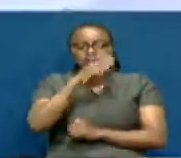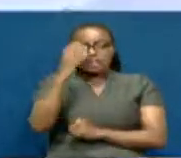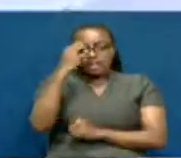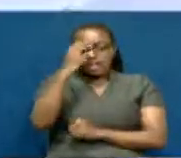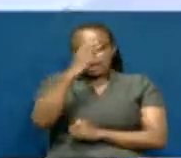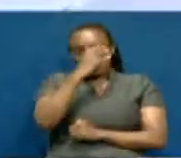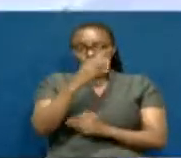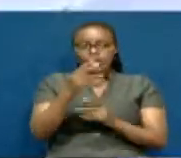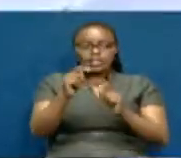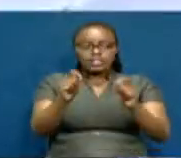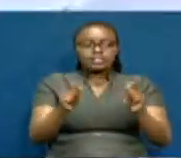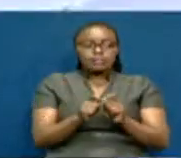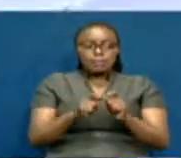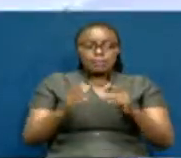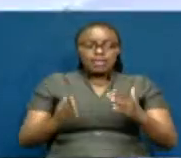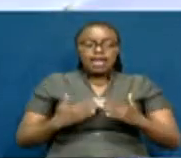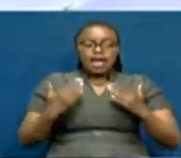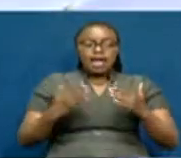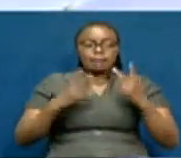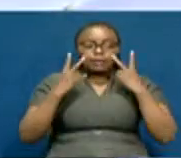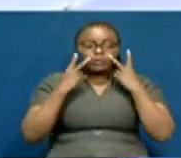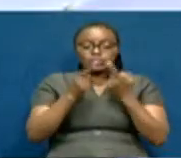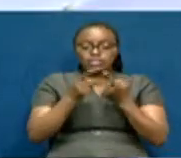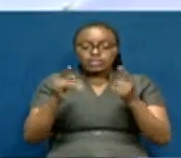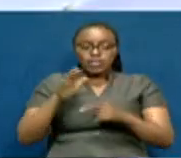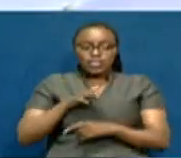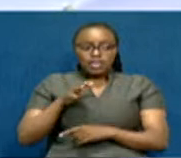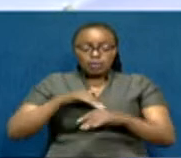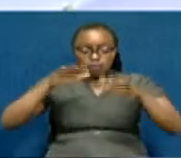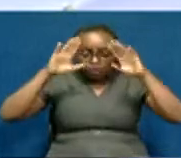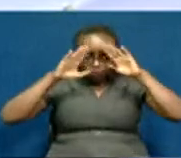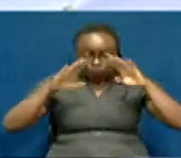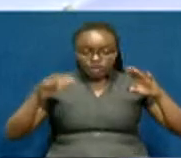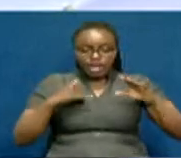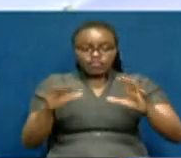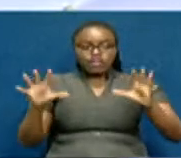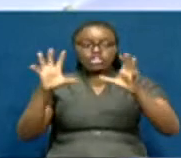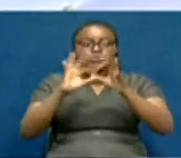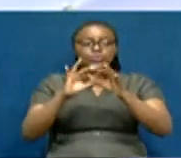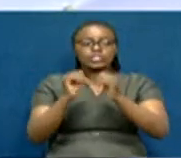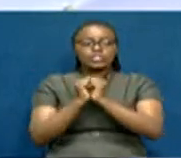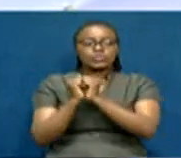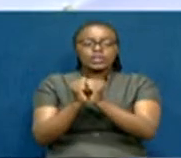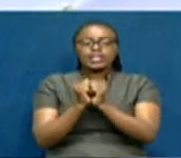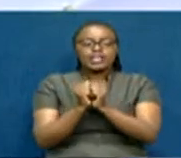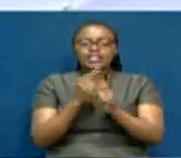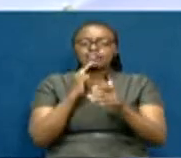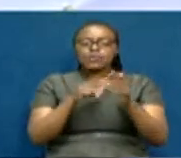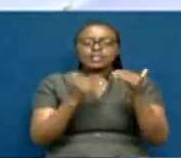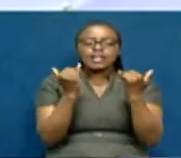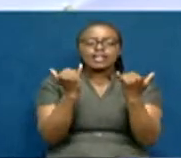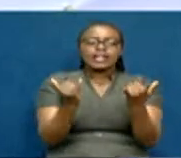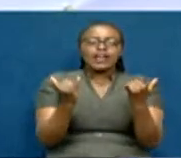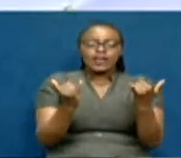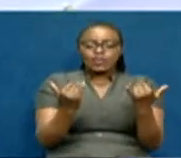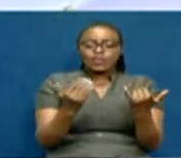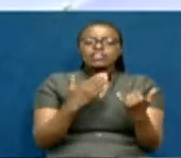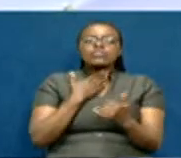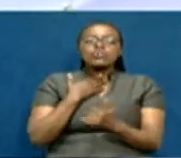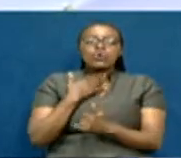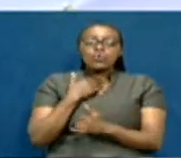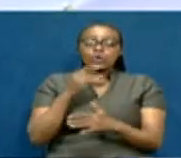ticket. Furahi sana kuona kama mama Waislamu wamejiunga pamoja na wanasema sasa wao